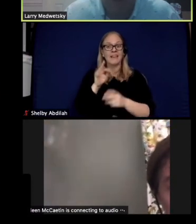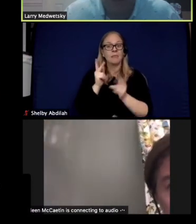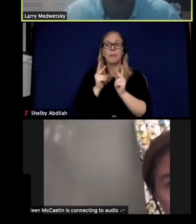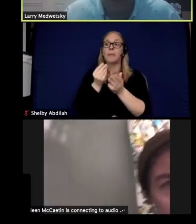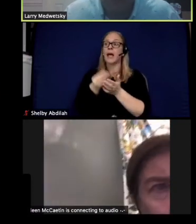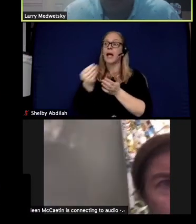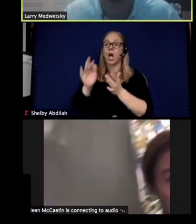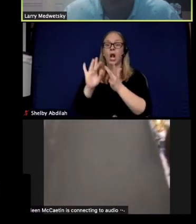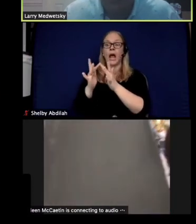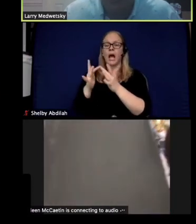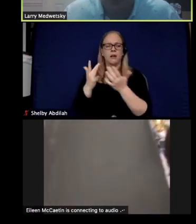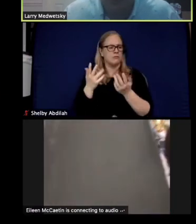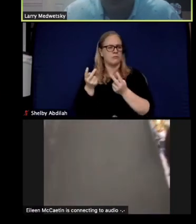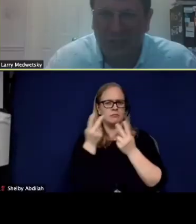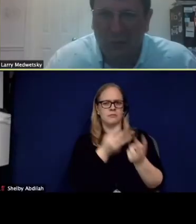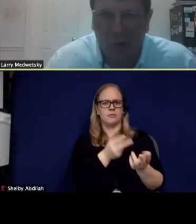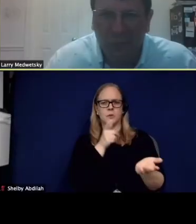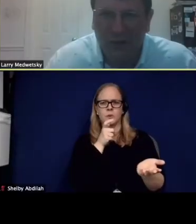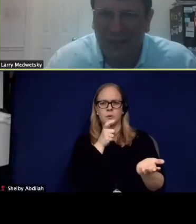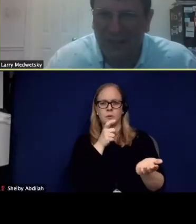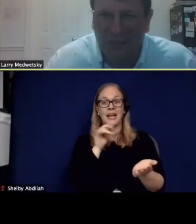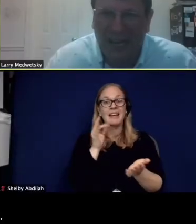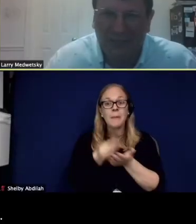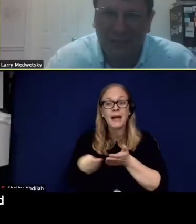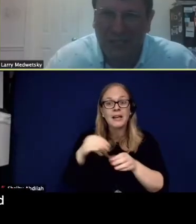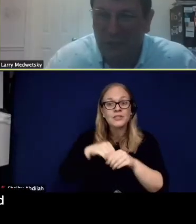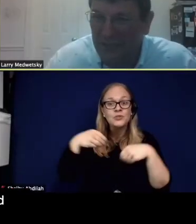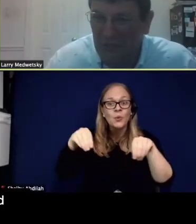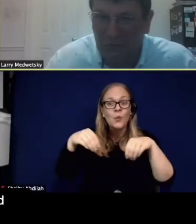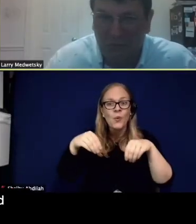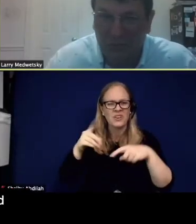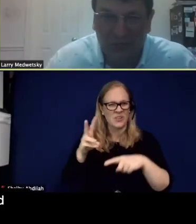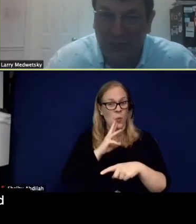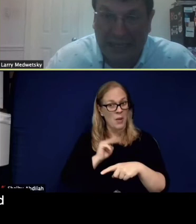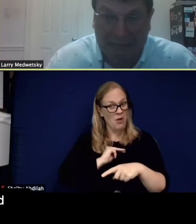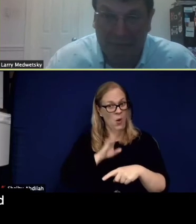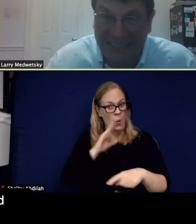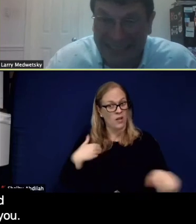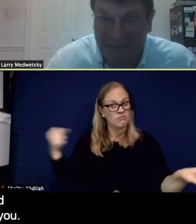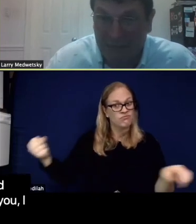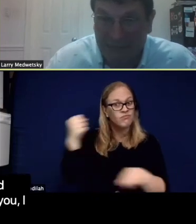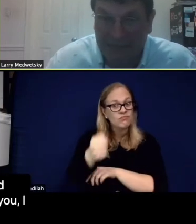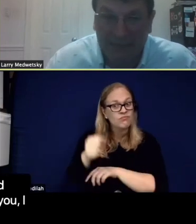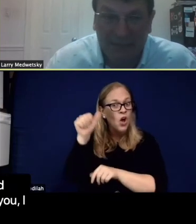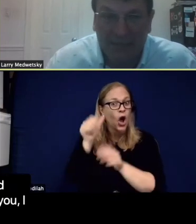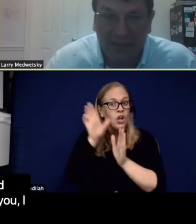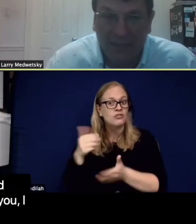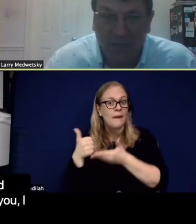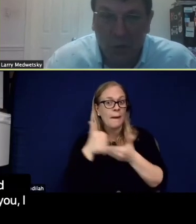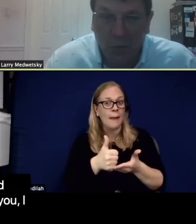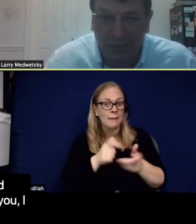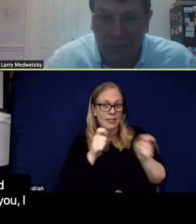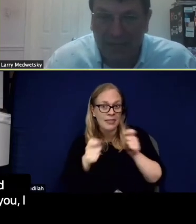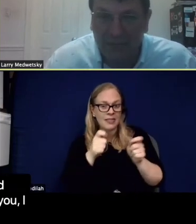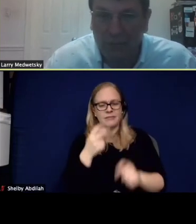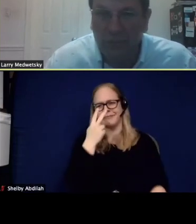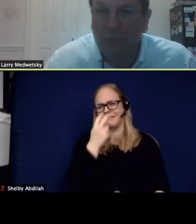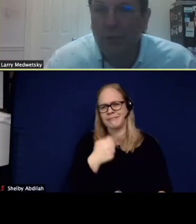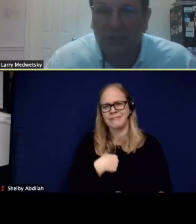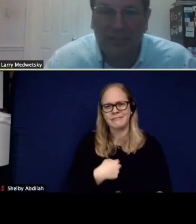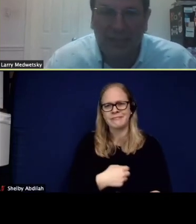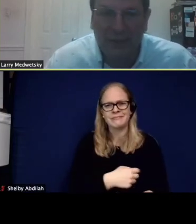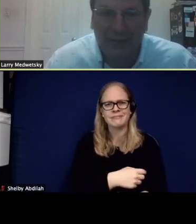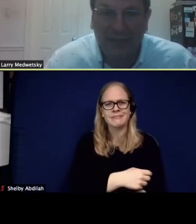You won't. If you buy it in a store, you're going to go to Walmart and they're going to have somebody trained to serve you? I don't think so. Will there be